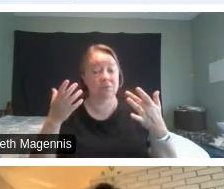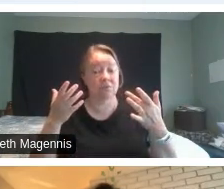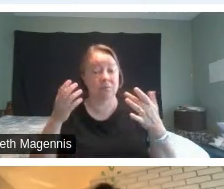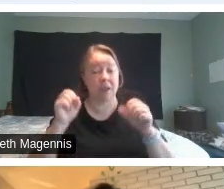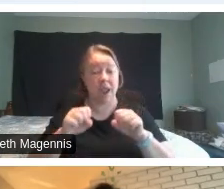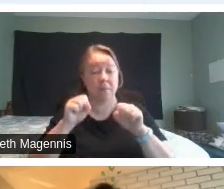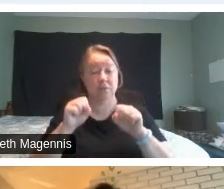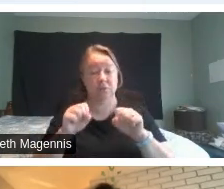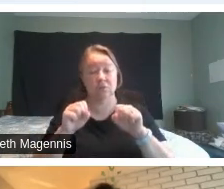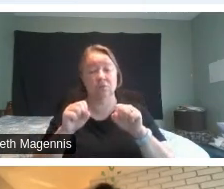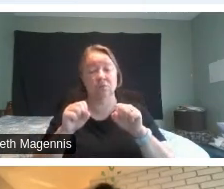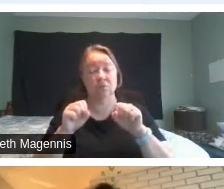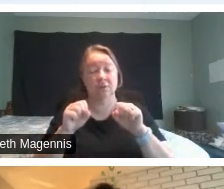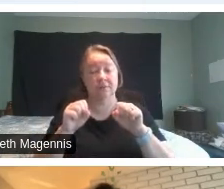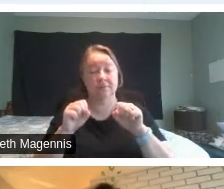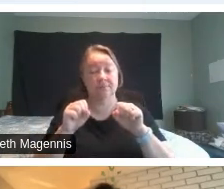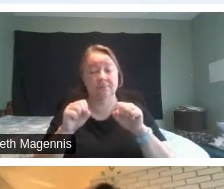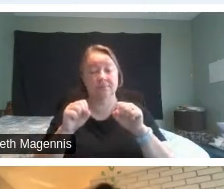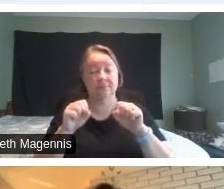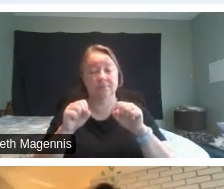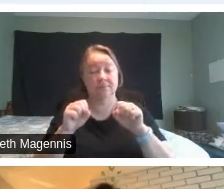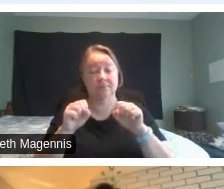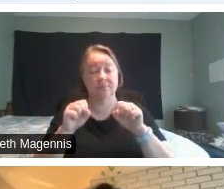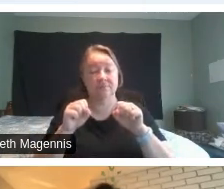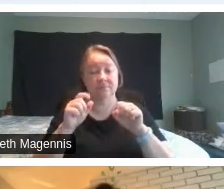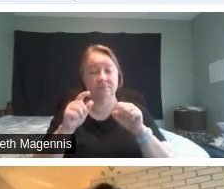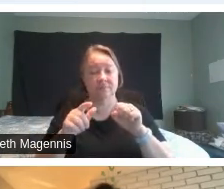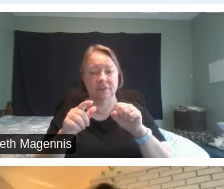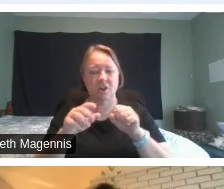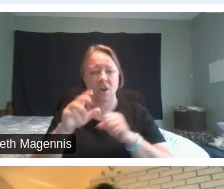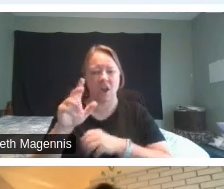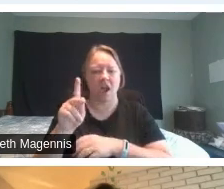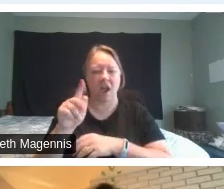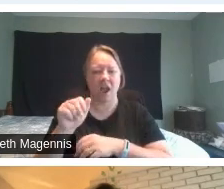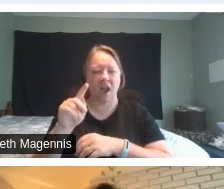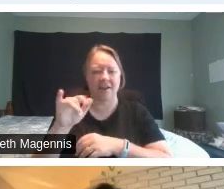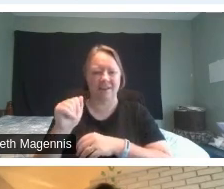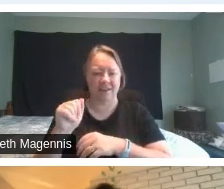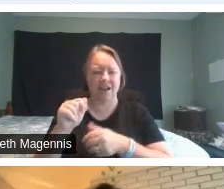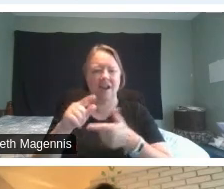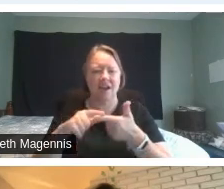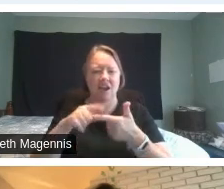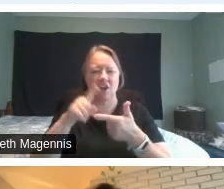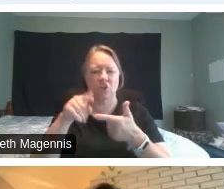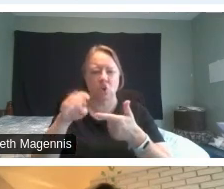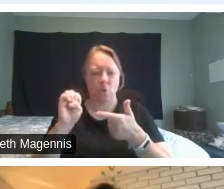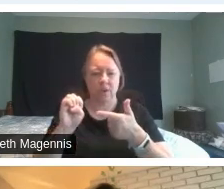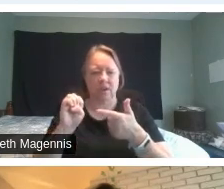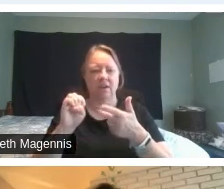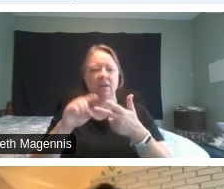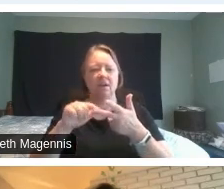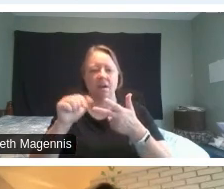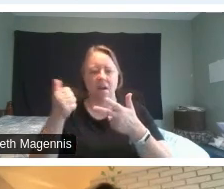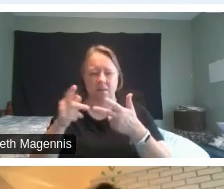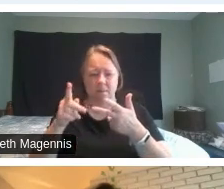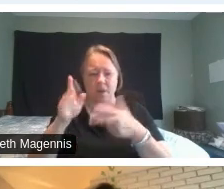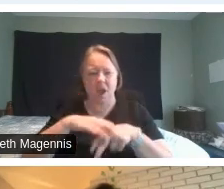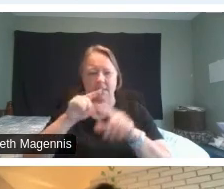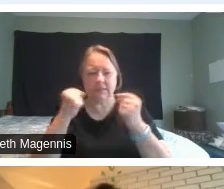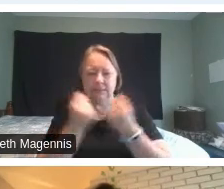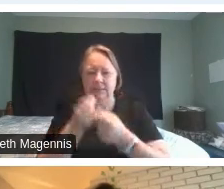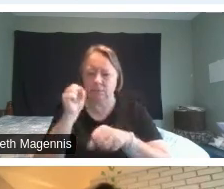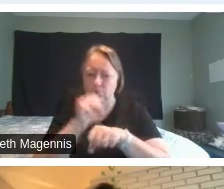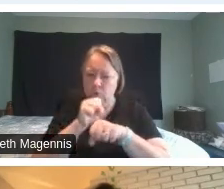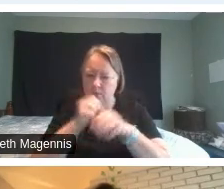able to, Katya on our team, Zoe and others have been working on this.